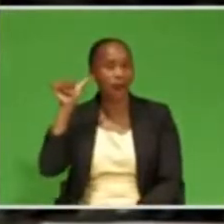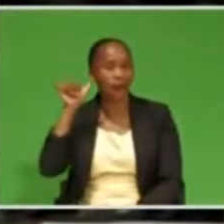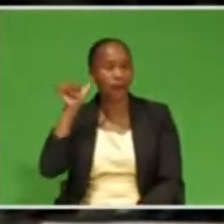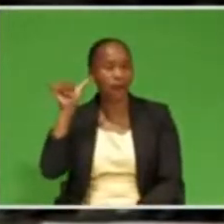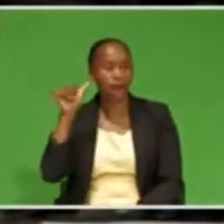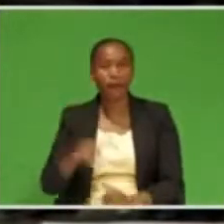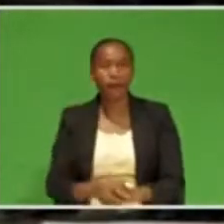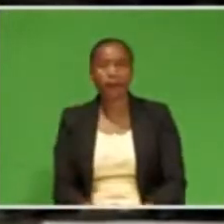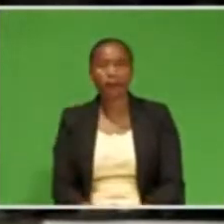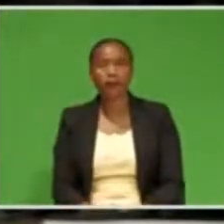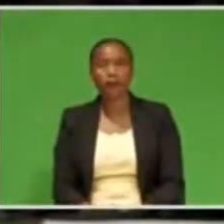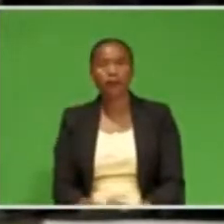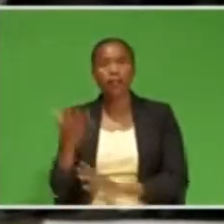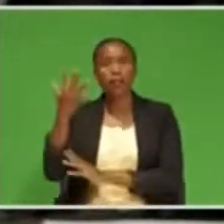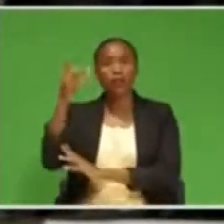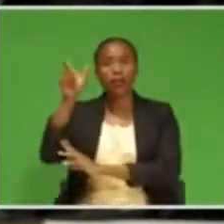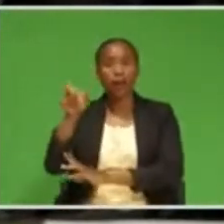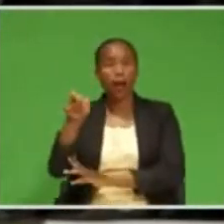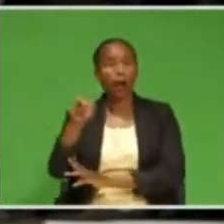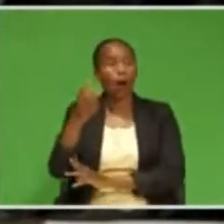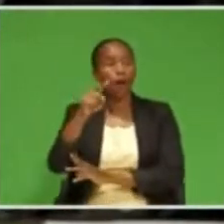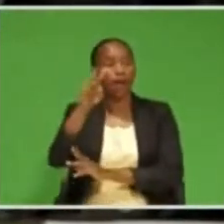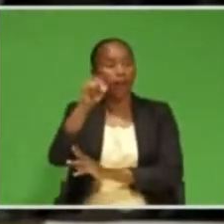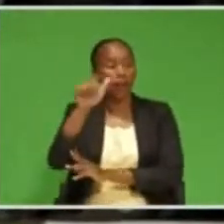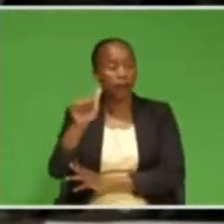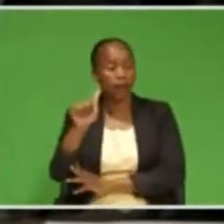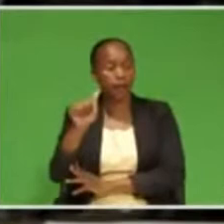Speaker of the National Assembly,